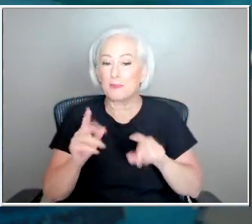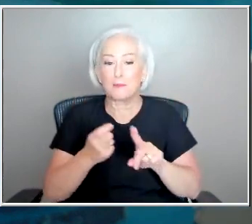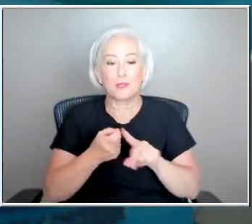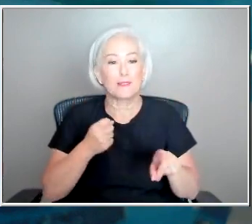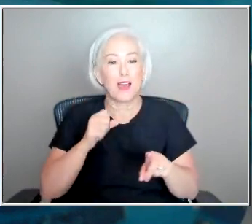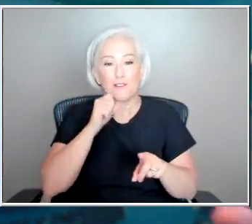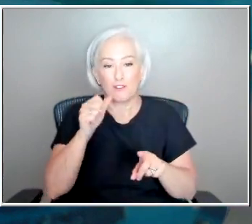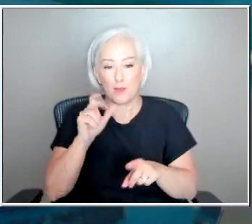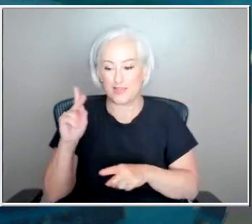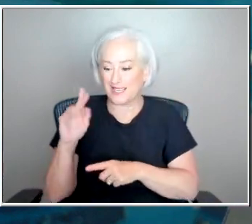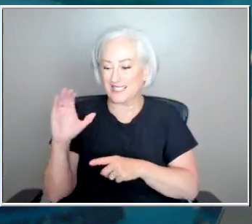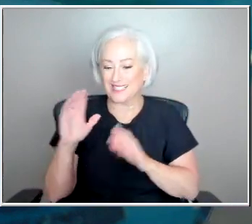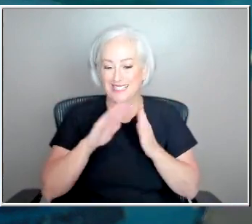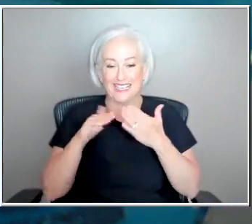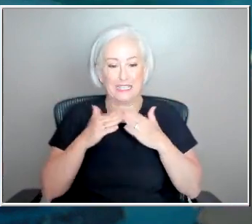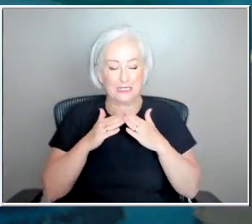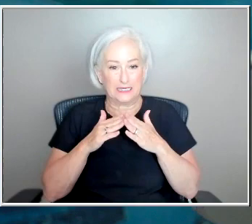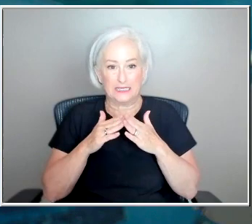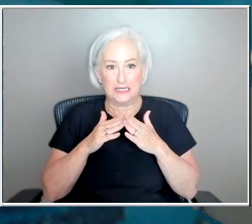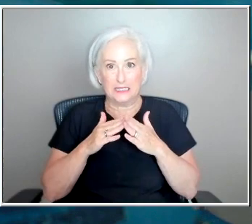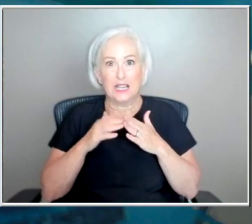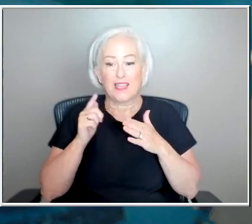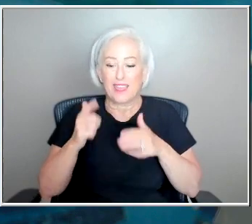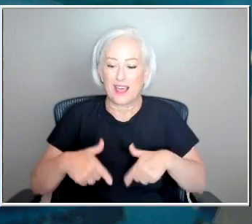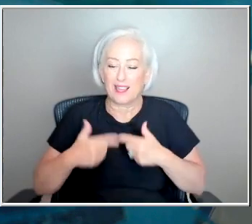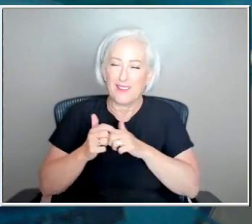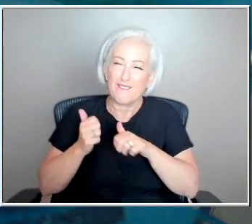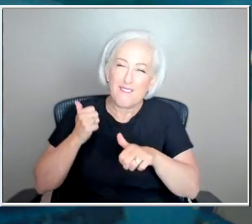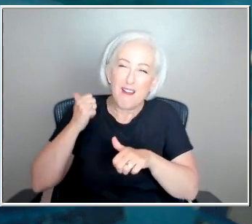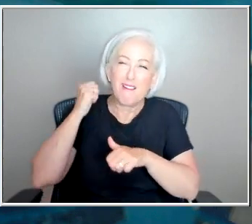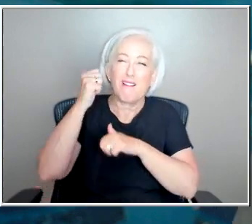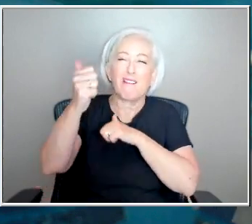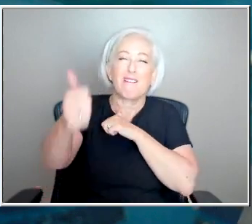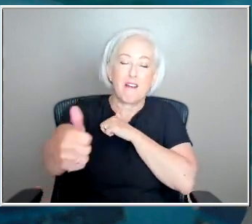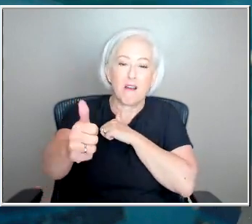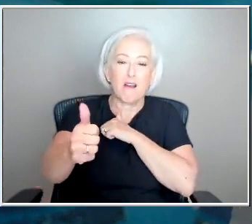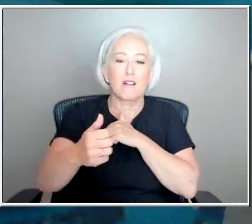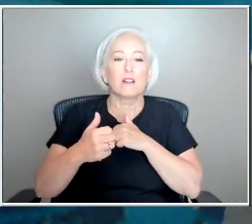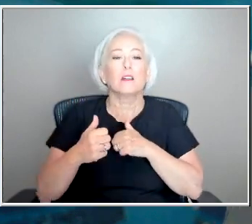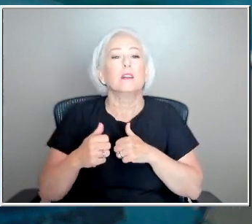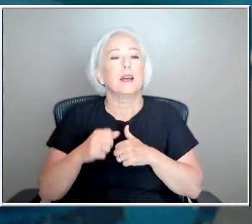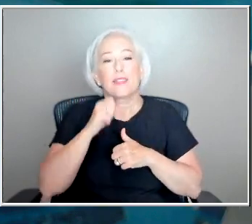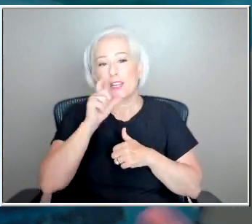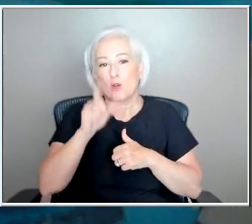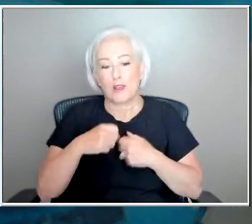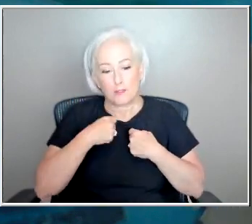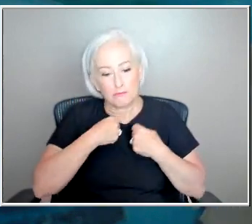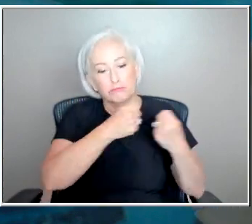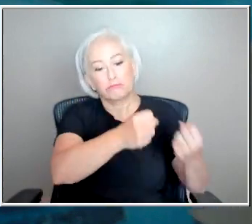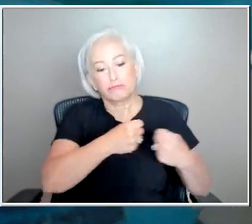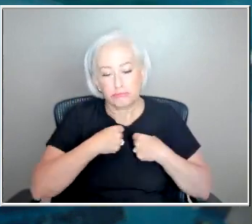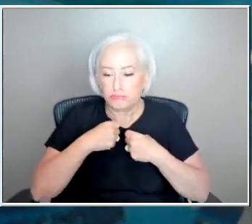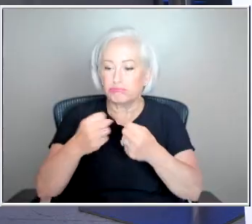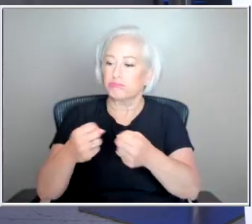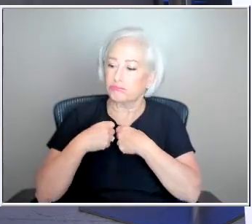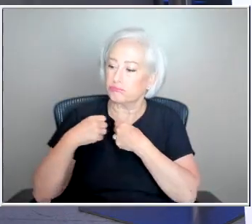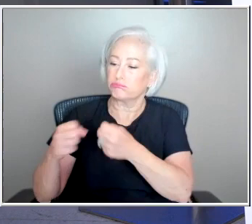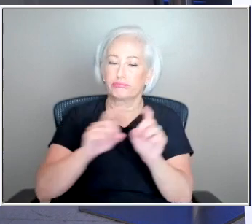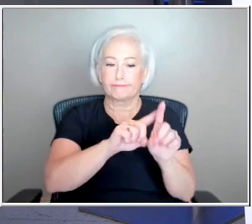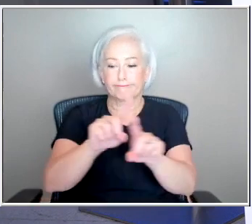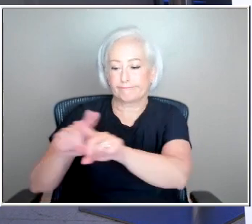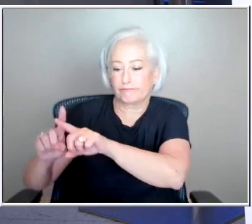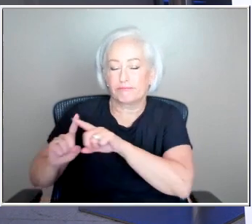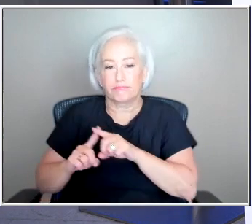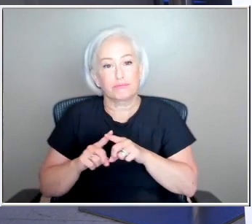So instead of having to go multiple locations, you know, for multiple appointments, they're coming just to us and they're getting it all in one. So Emily,